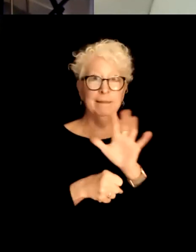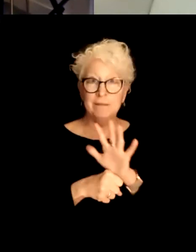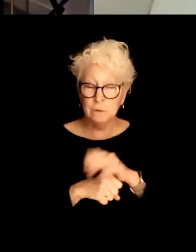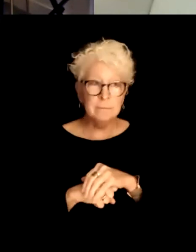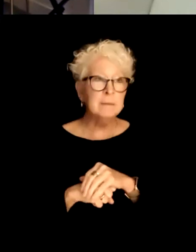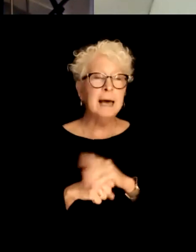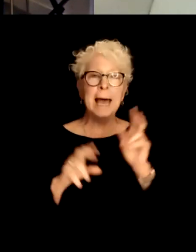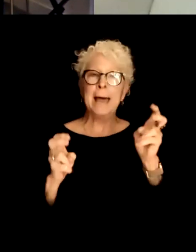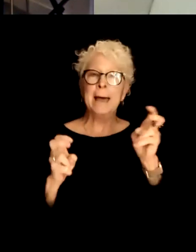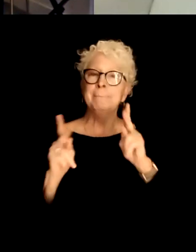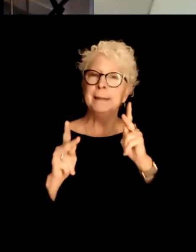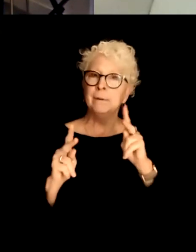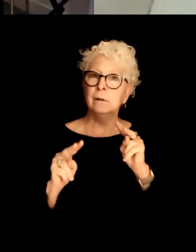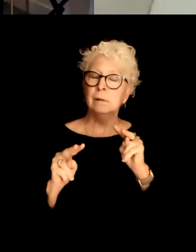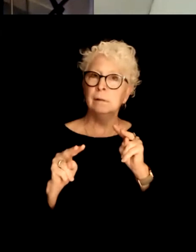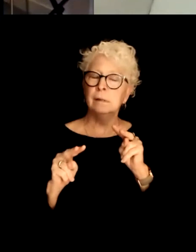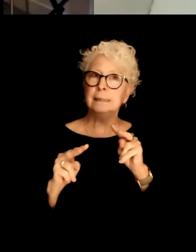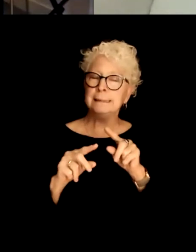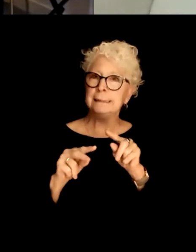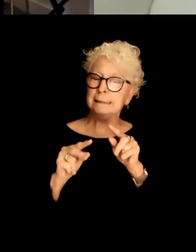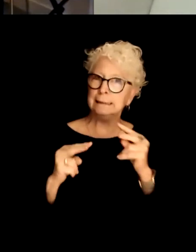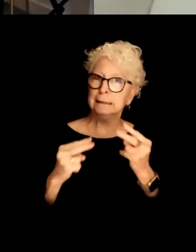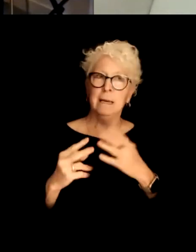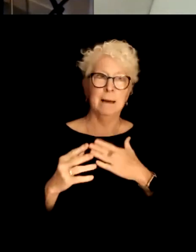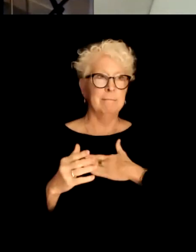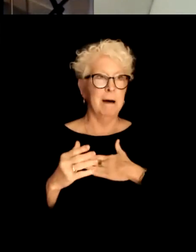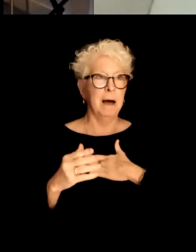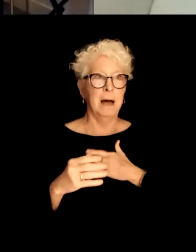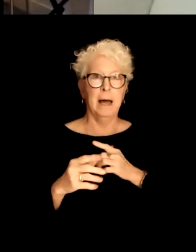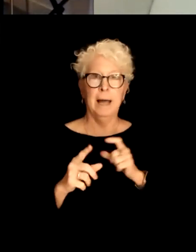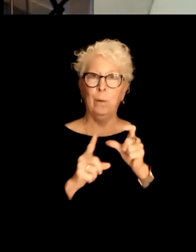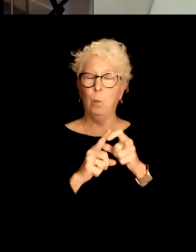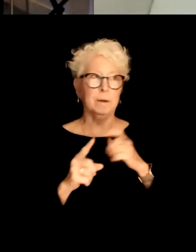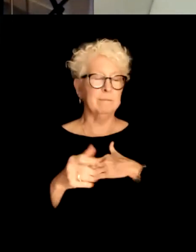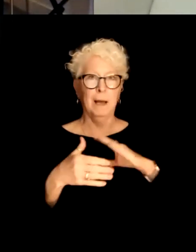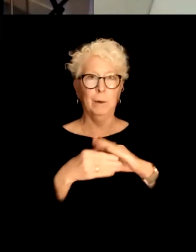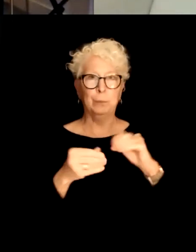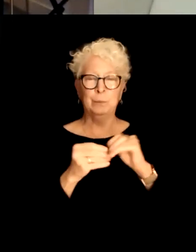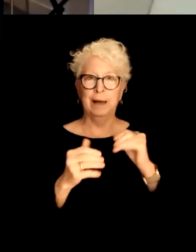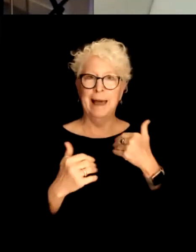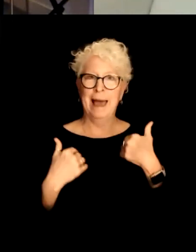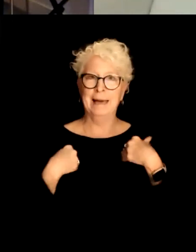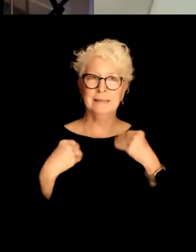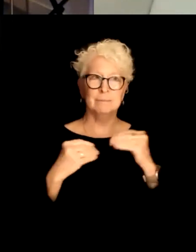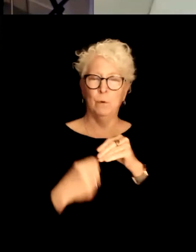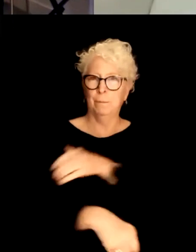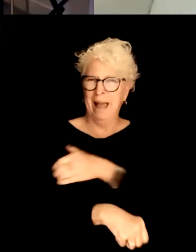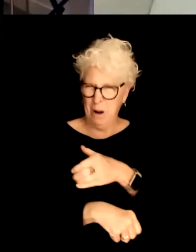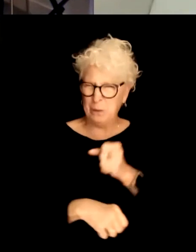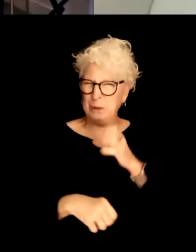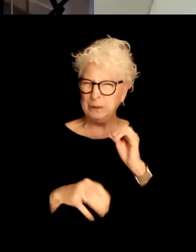So I try to use that responsibly and really do take that to heart. And at the same time, I also know that if I don't push